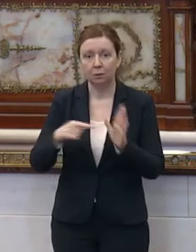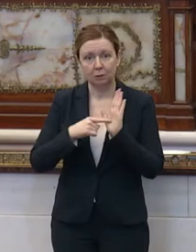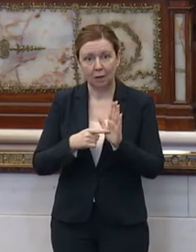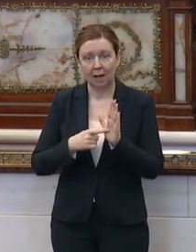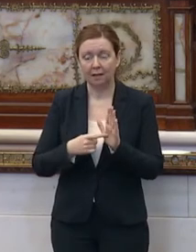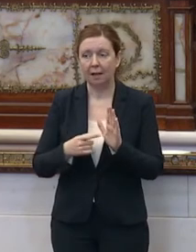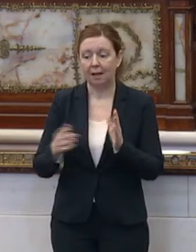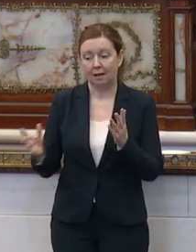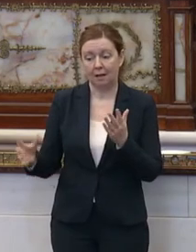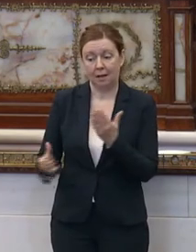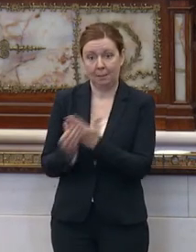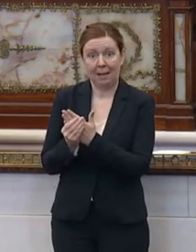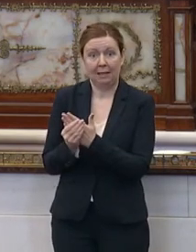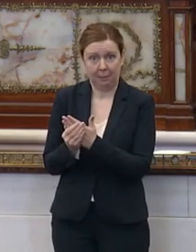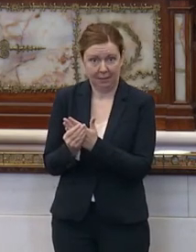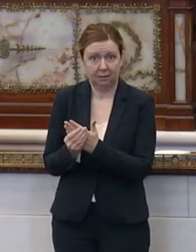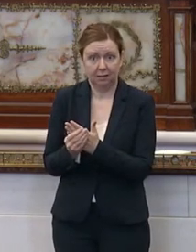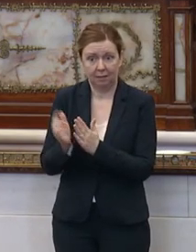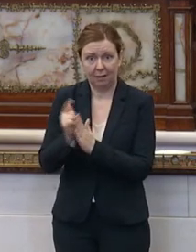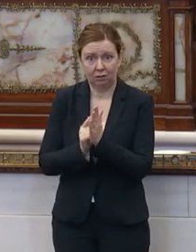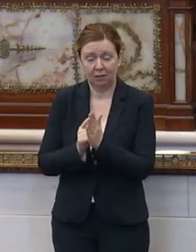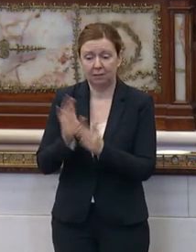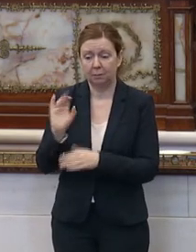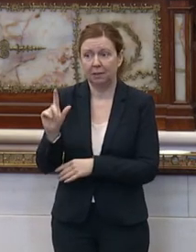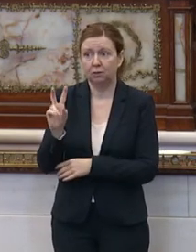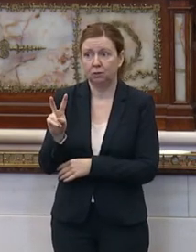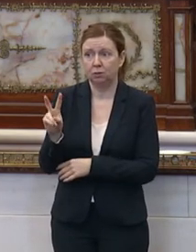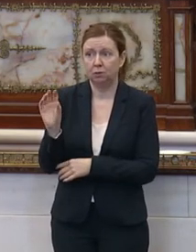highlight a companion piece of legislation, Bill